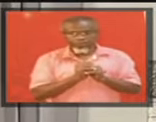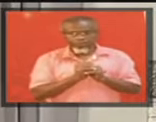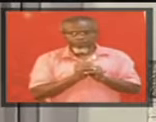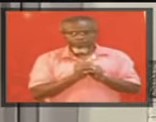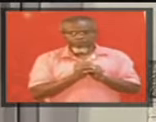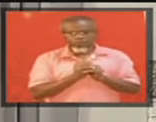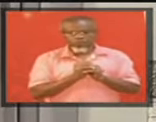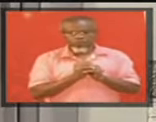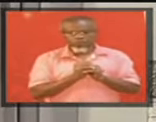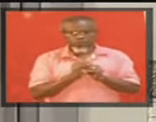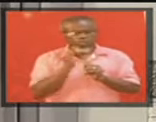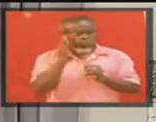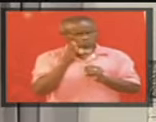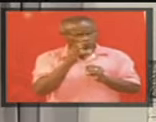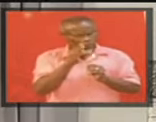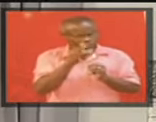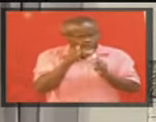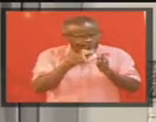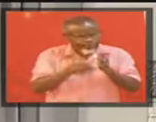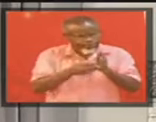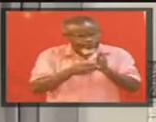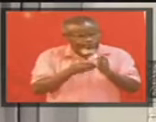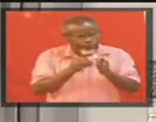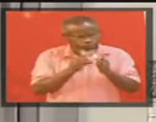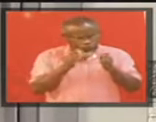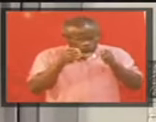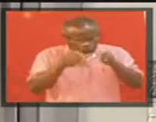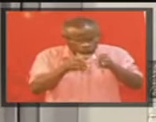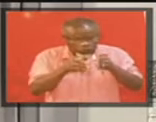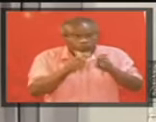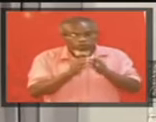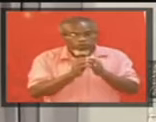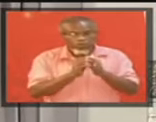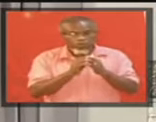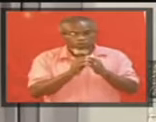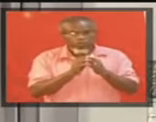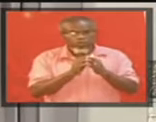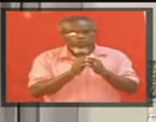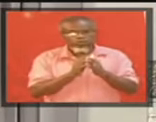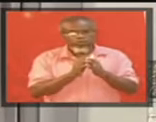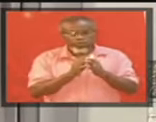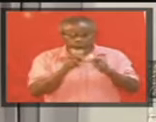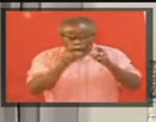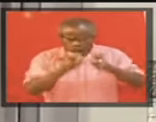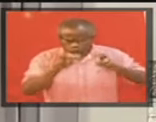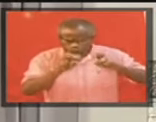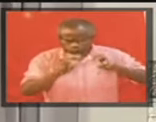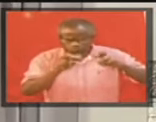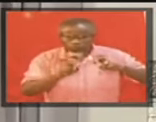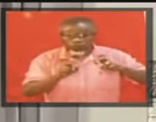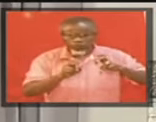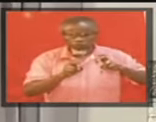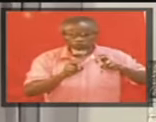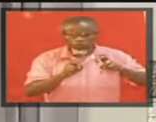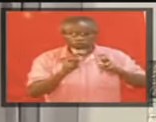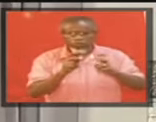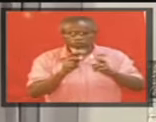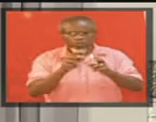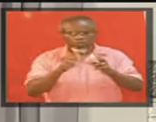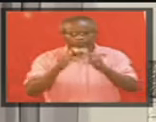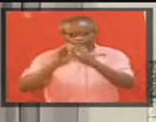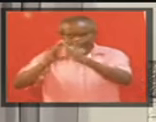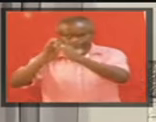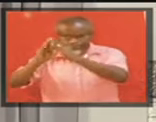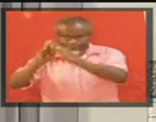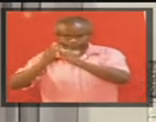be going a little bit into the active distribution and the way we have been monitoring and evaluating the cases out in the community. So